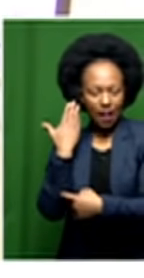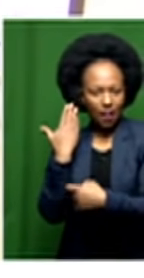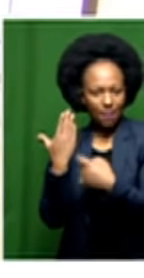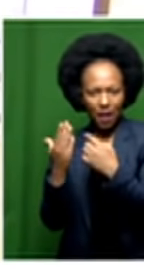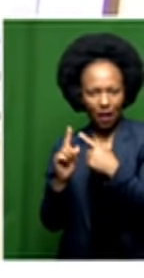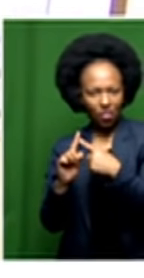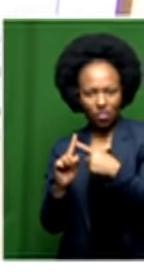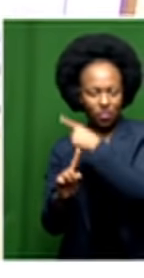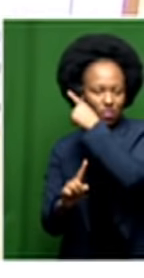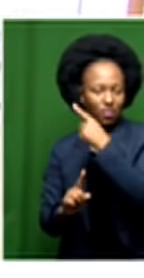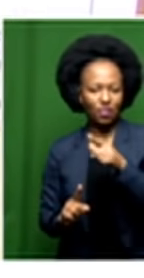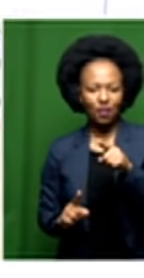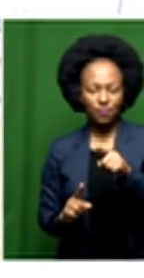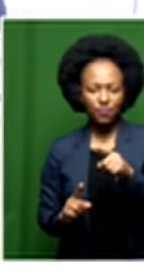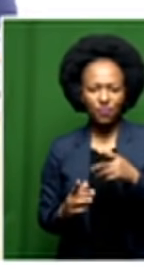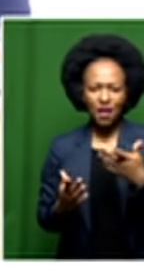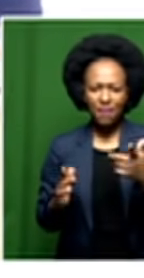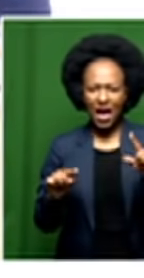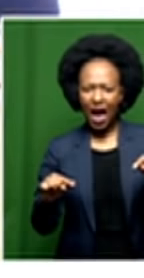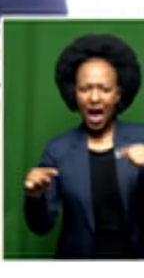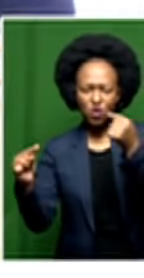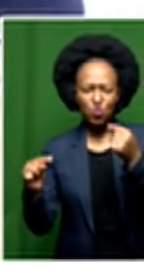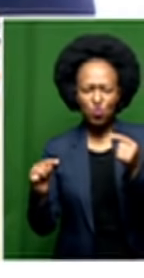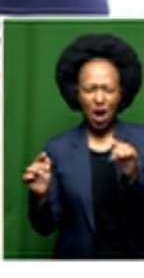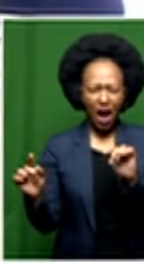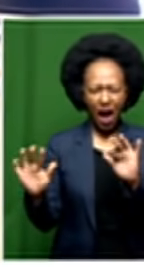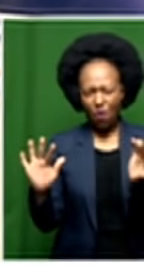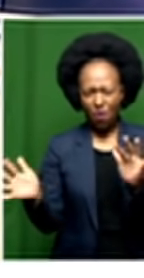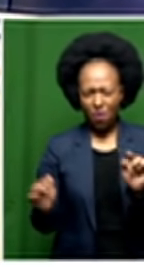anyway. So that sort of argument, how far can they take it?